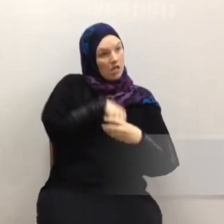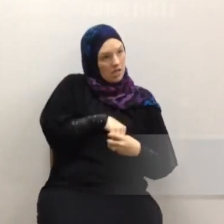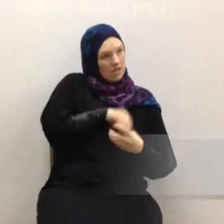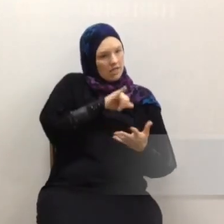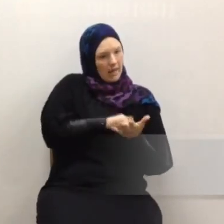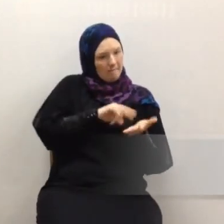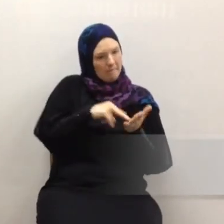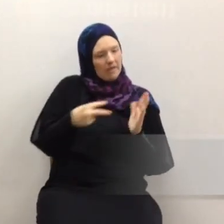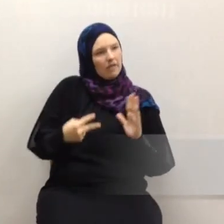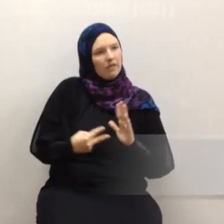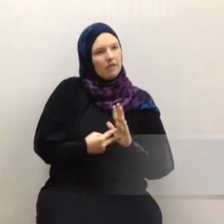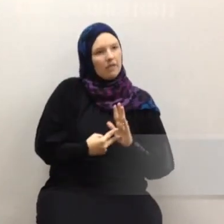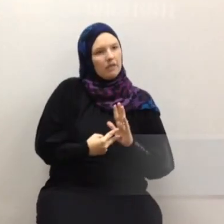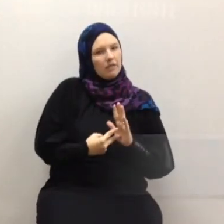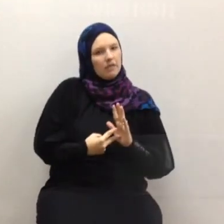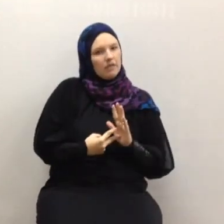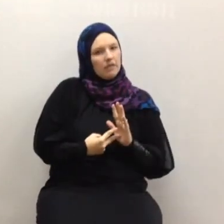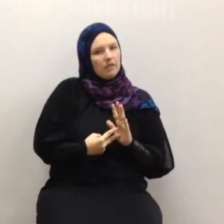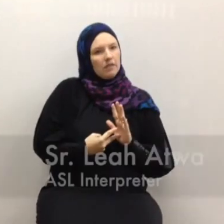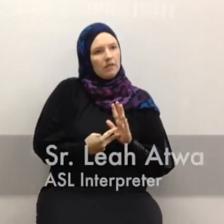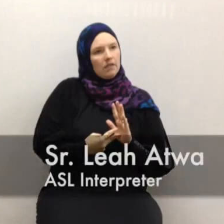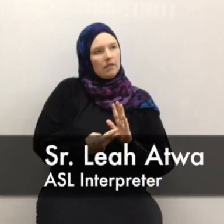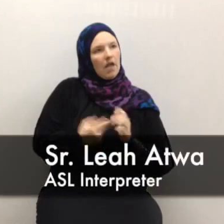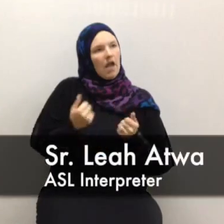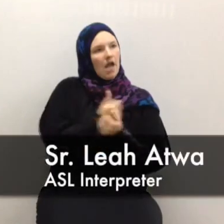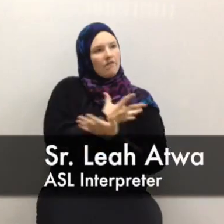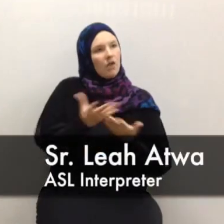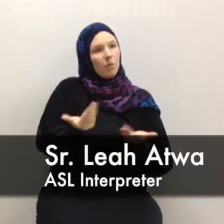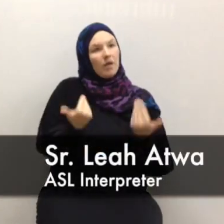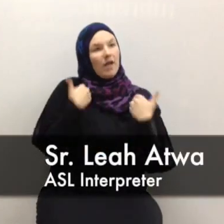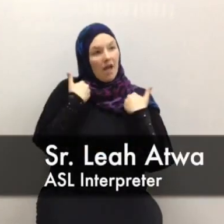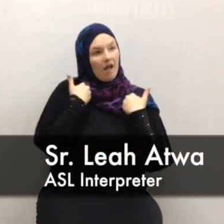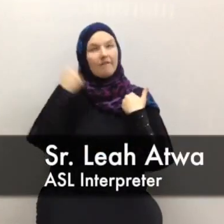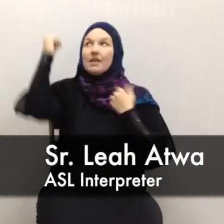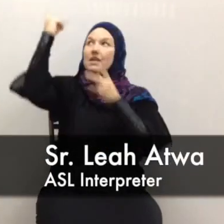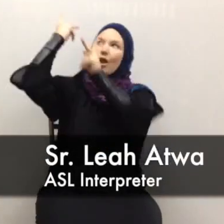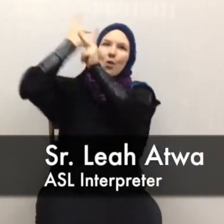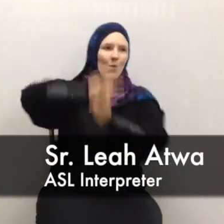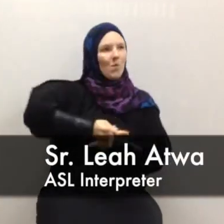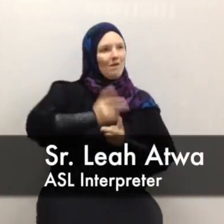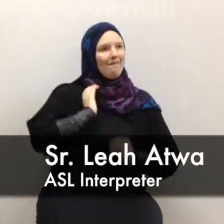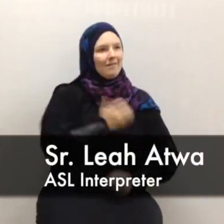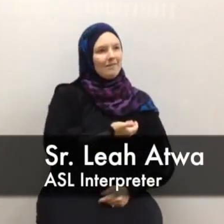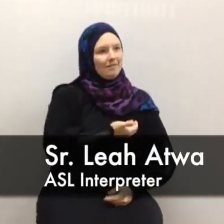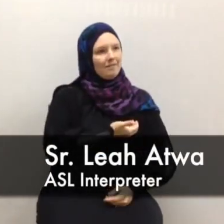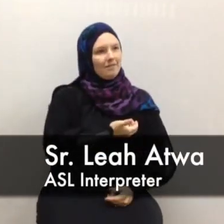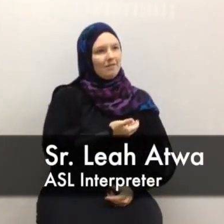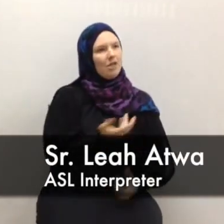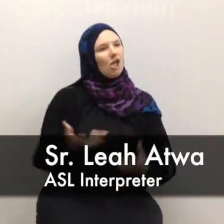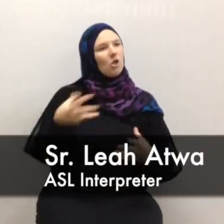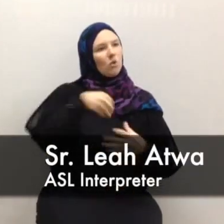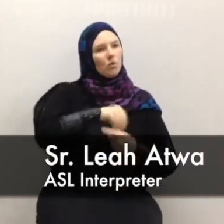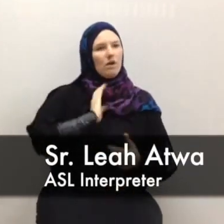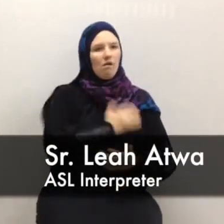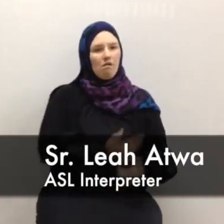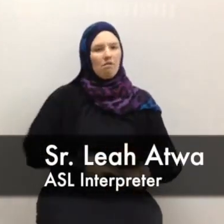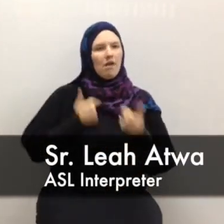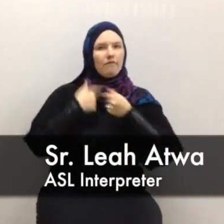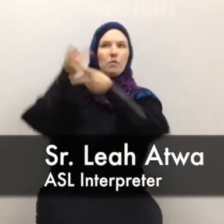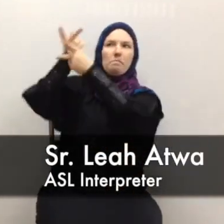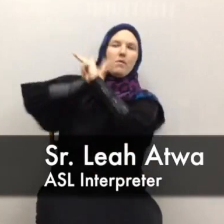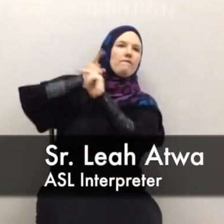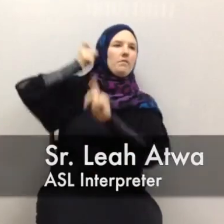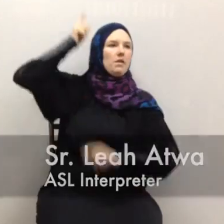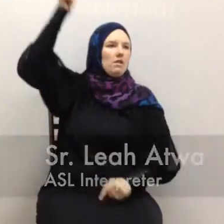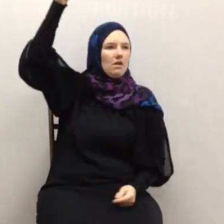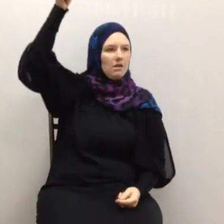everything we have is a loan, including our life. You as a father or